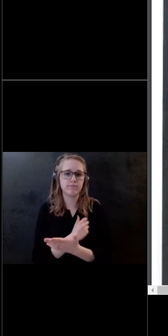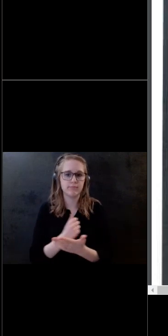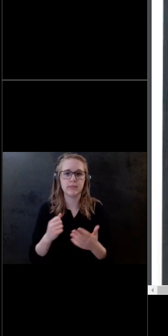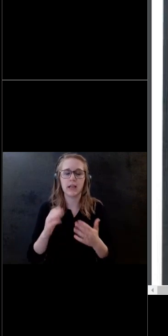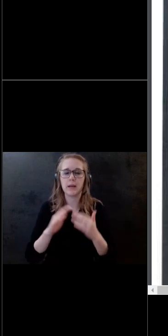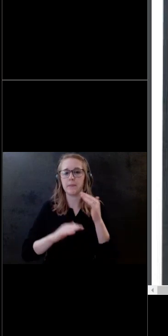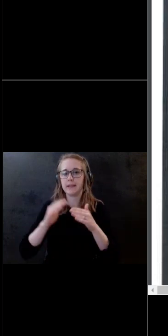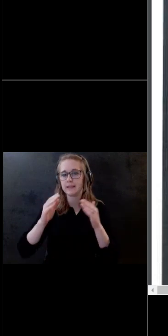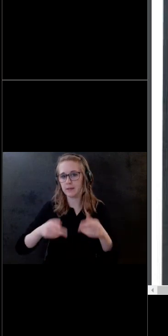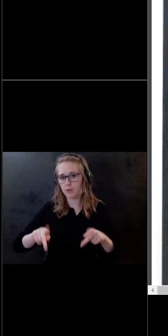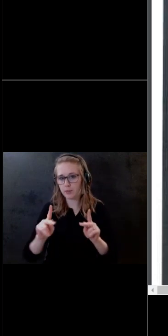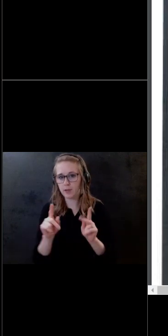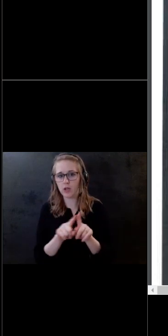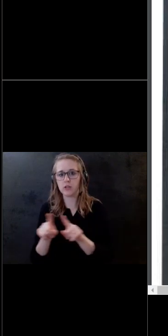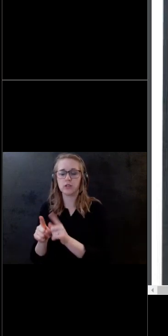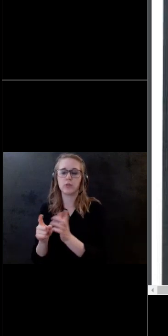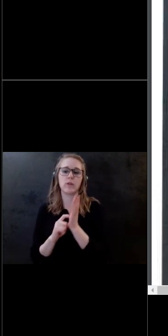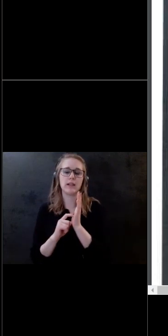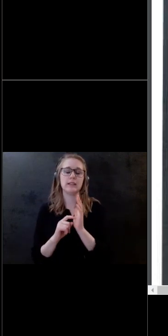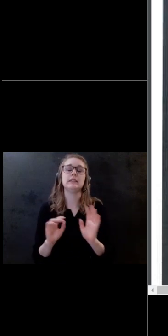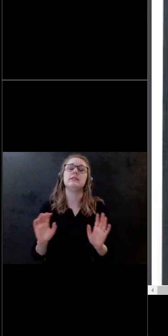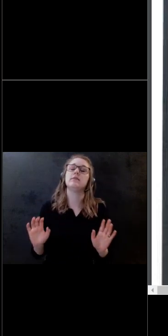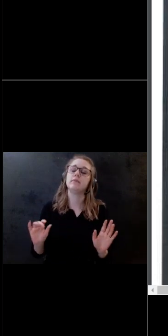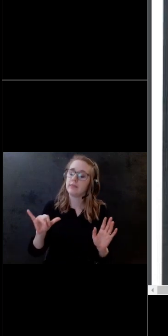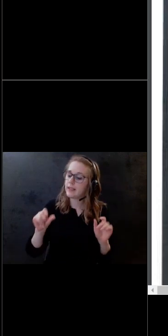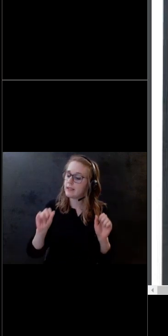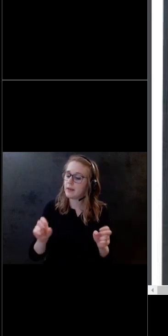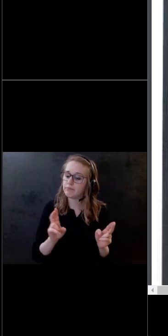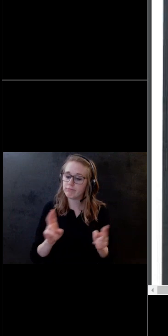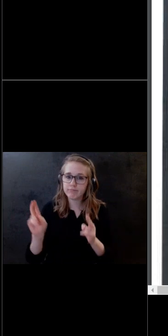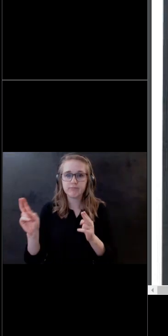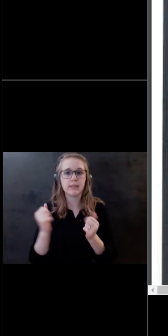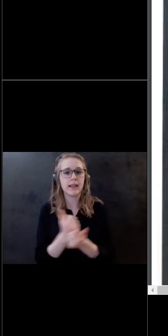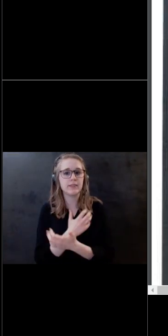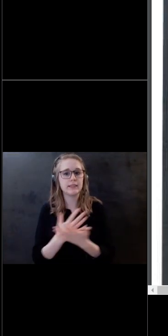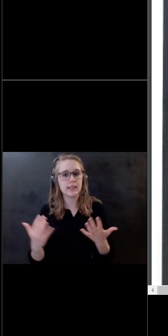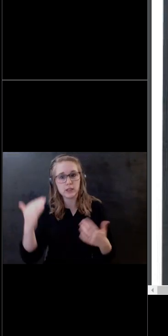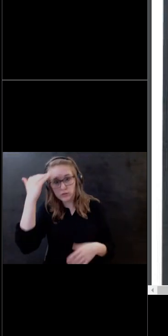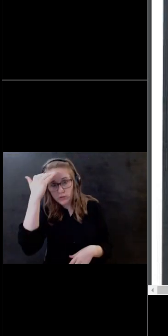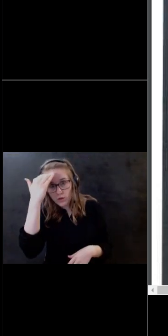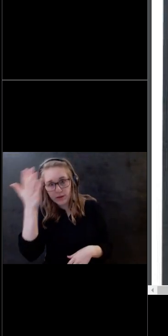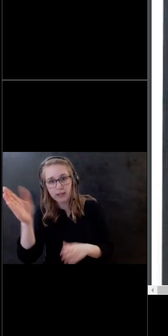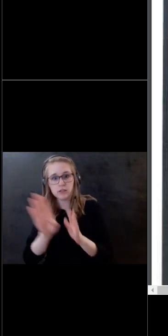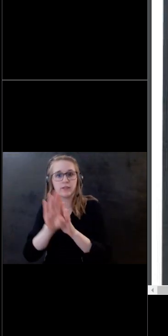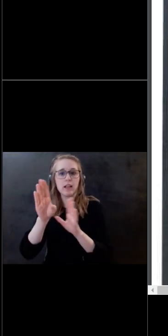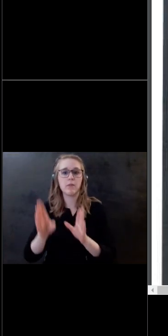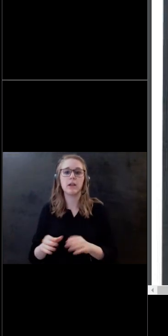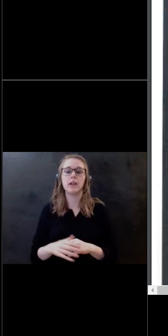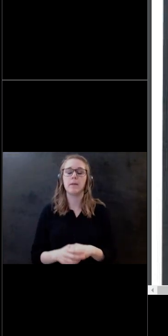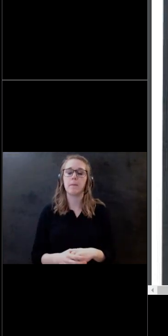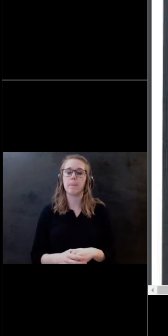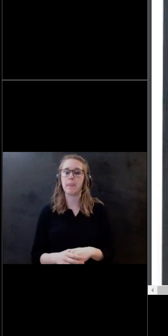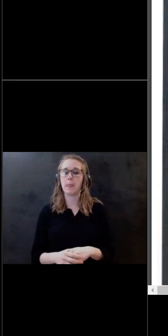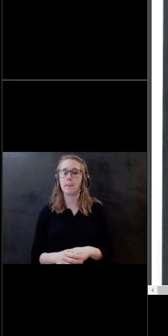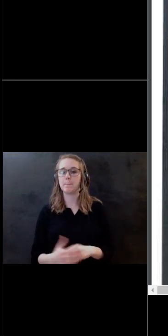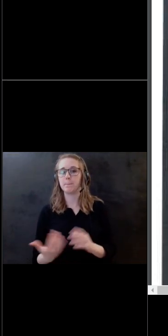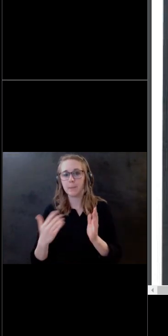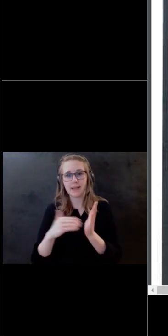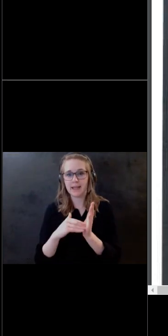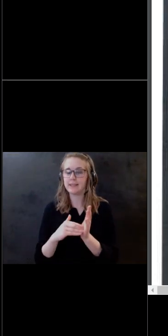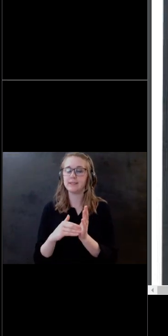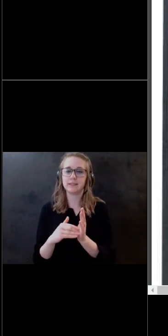requires, now that can be done, you know, expeditiously once everything is known to the developer. But again,